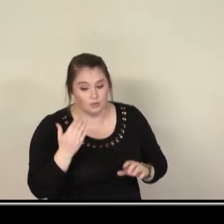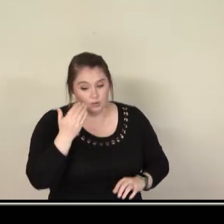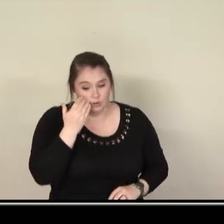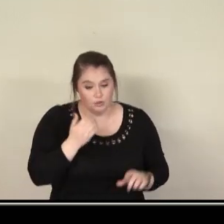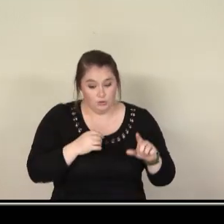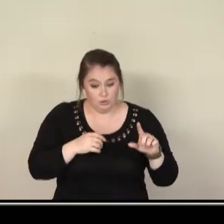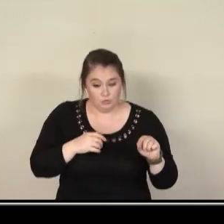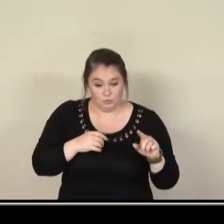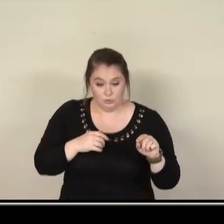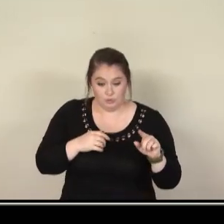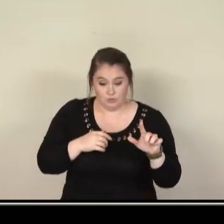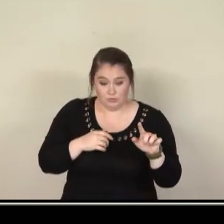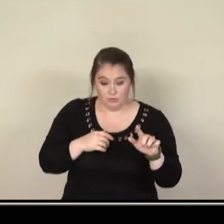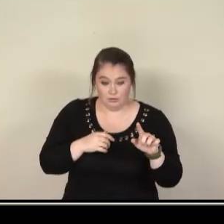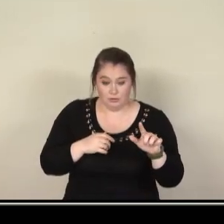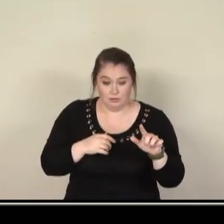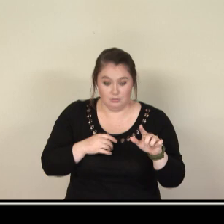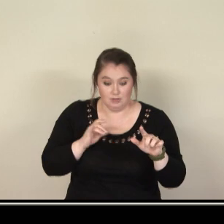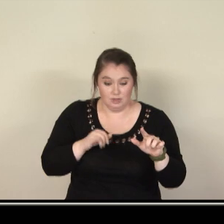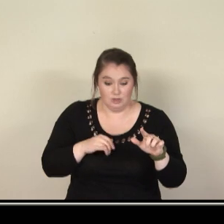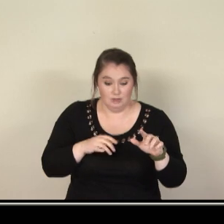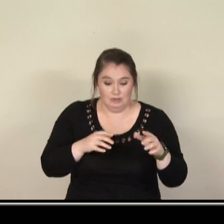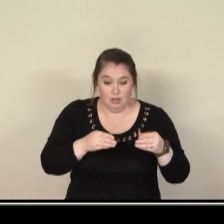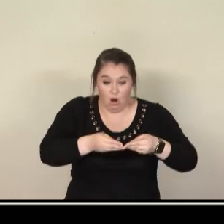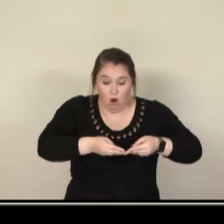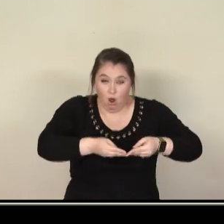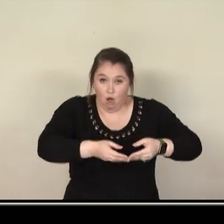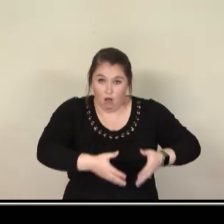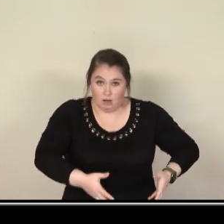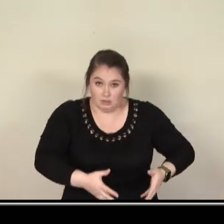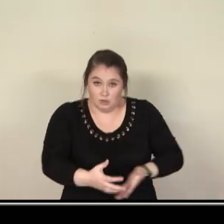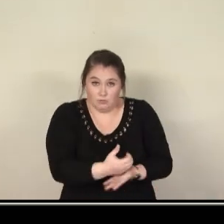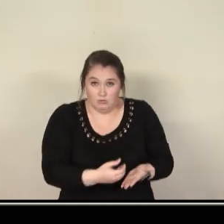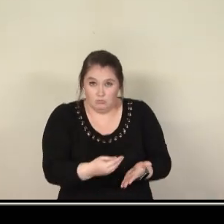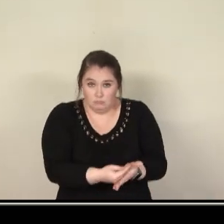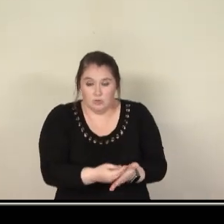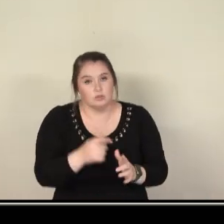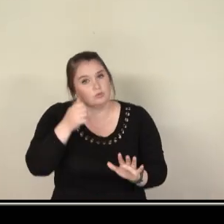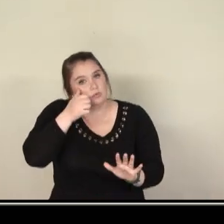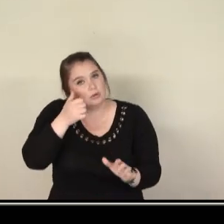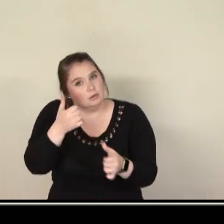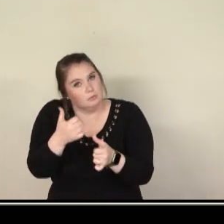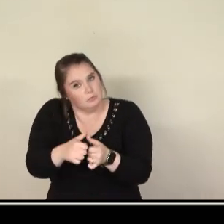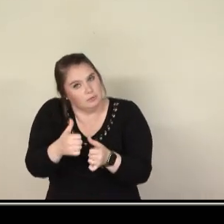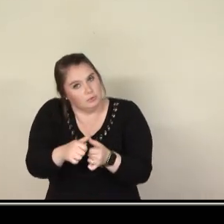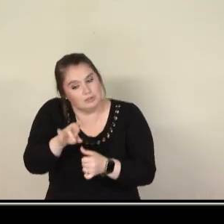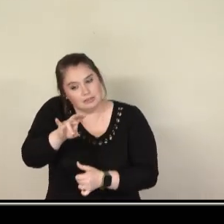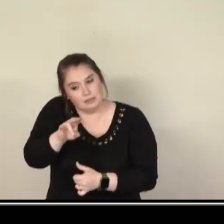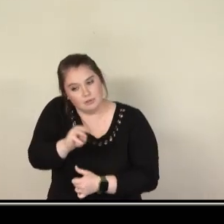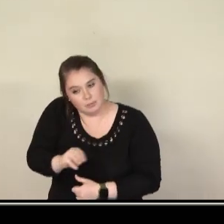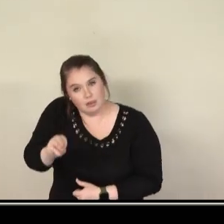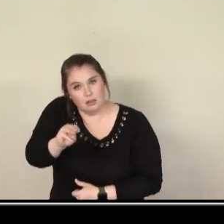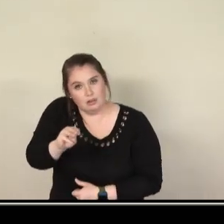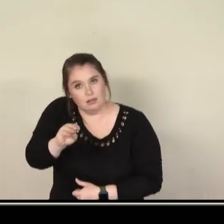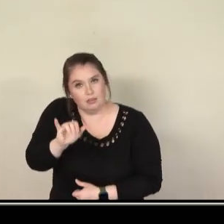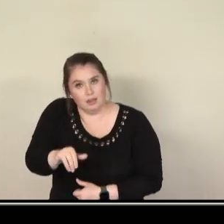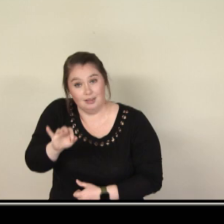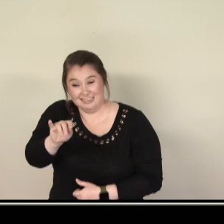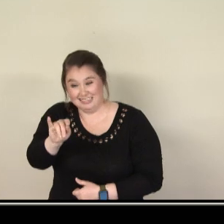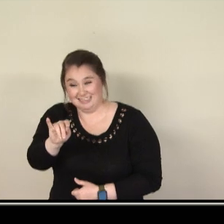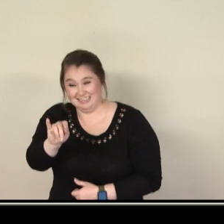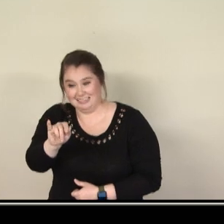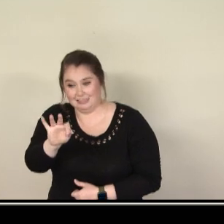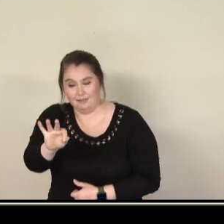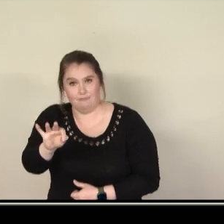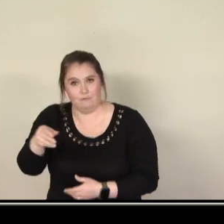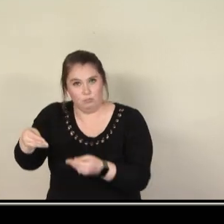2021-22 and 22-23 and that big, huge loss in revenue, remember the TIF. the $7 million that went away in the TIF. So